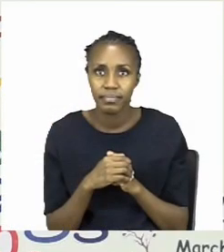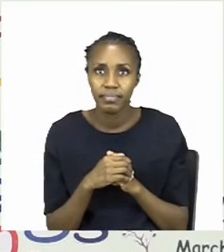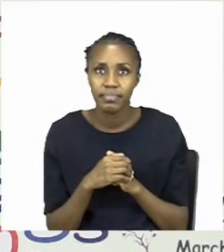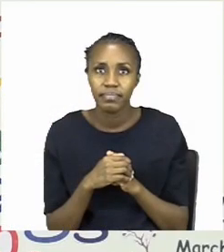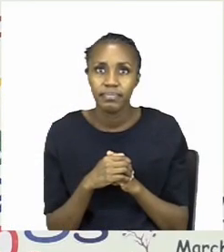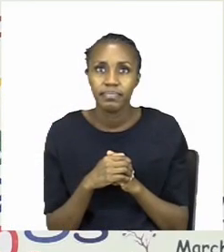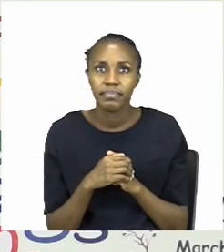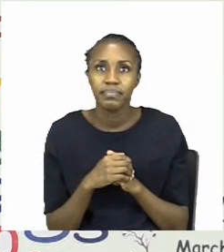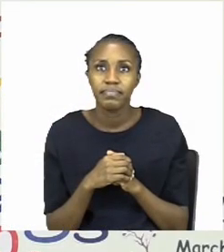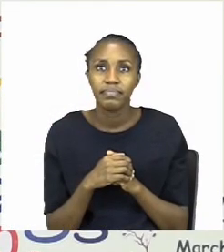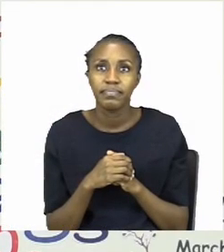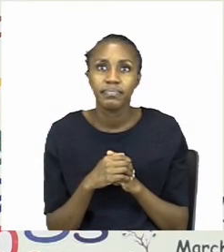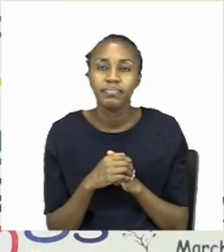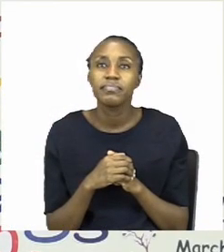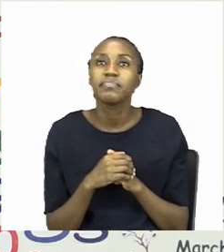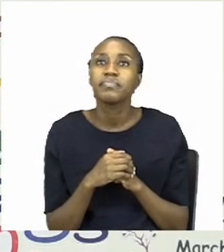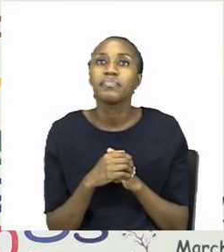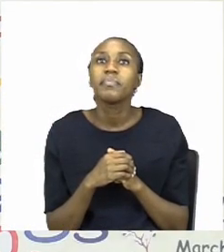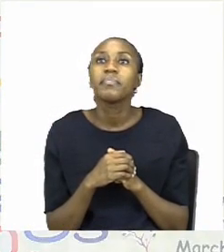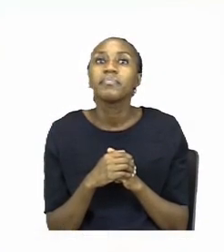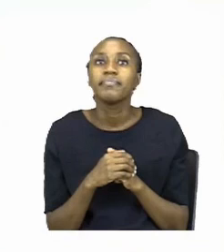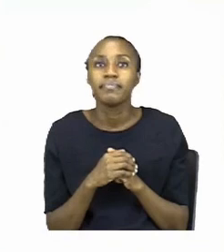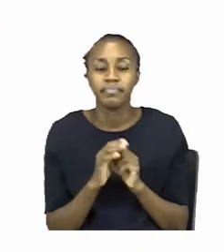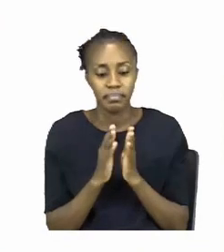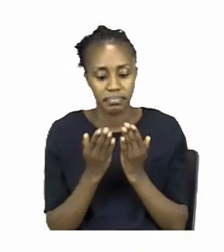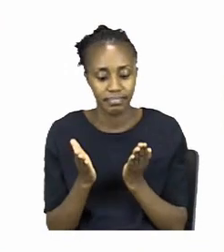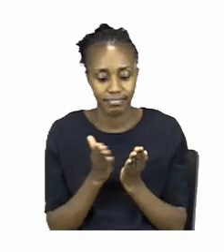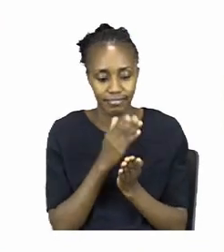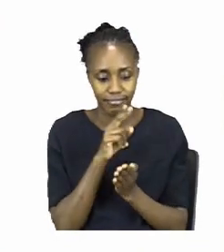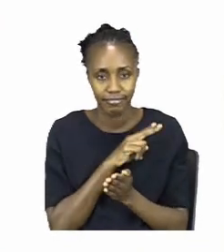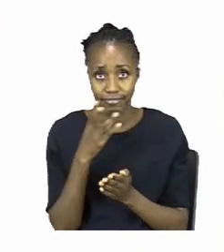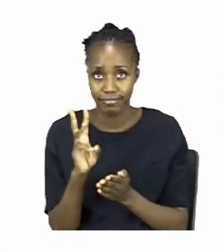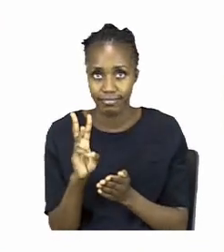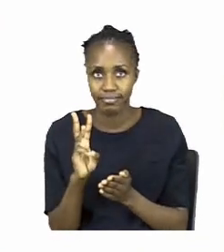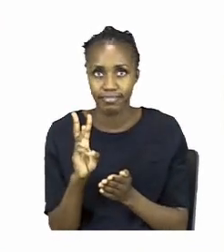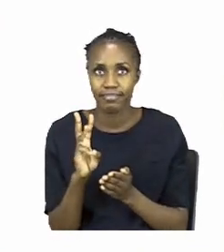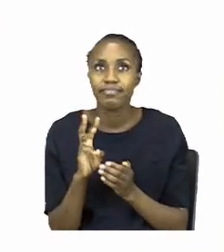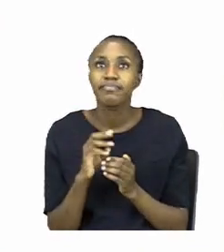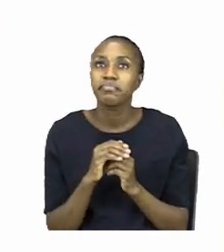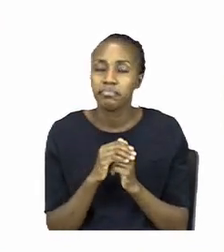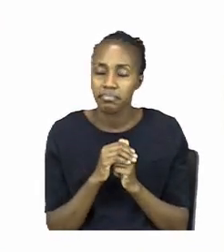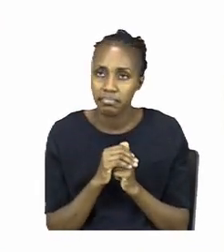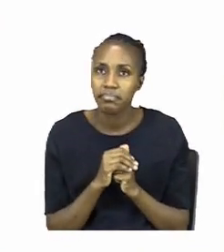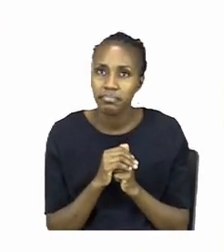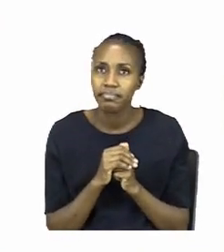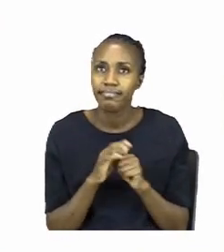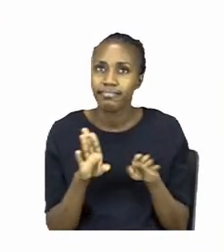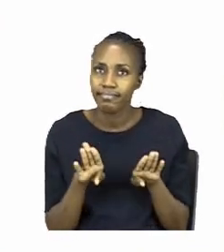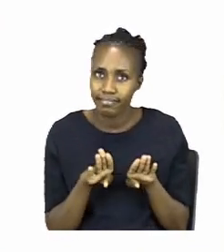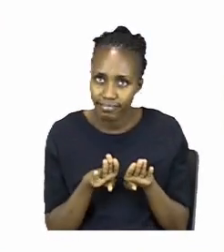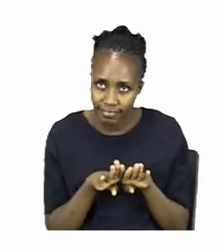Let's start this part of our lesson on page 26. And here today we will